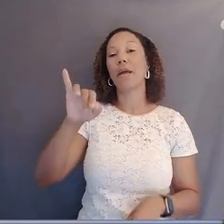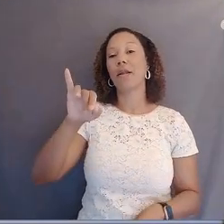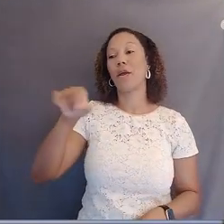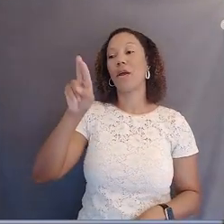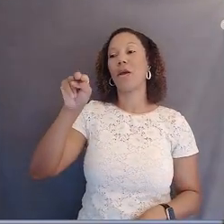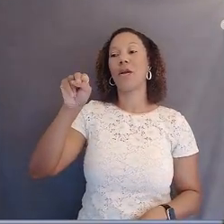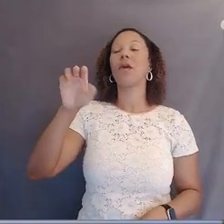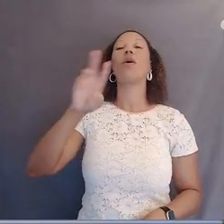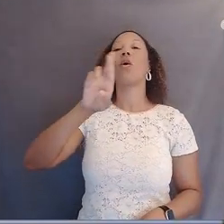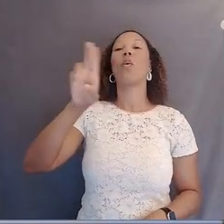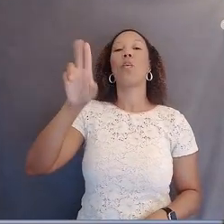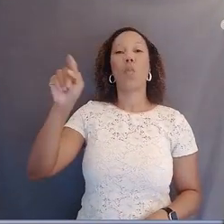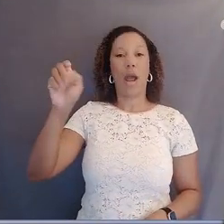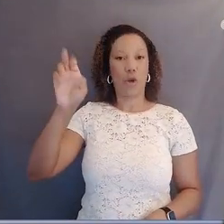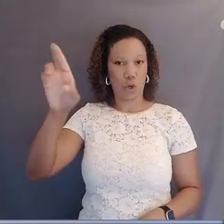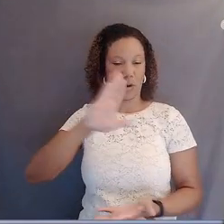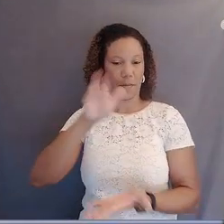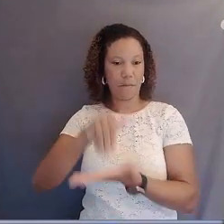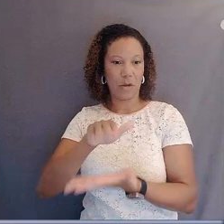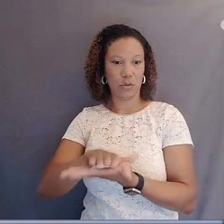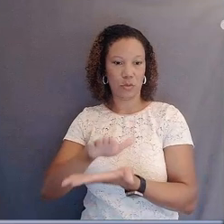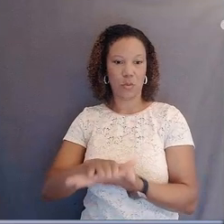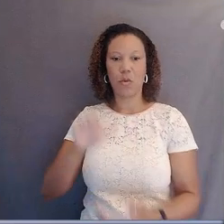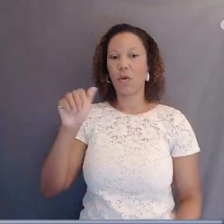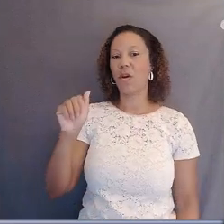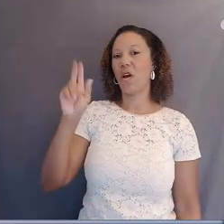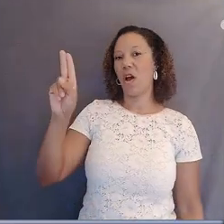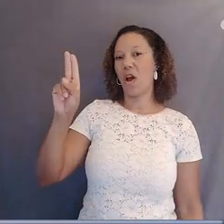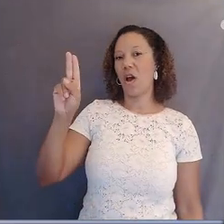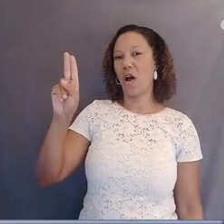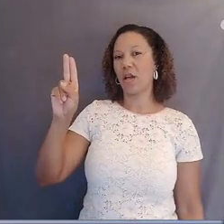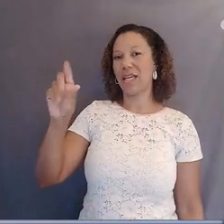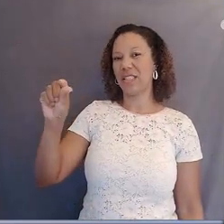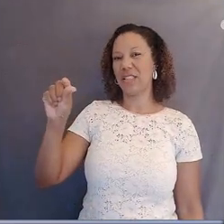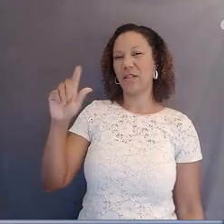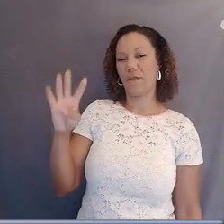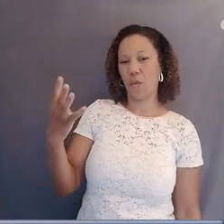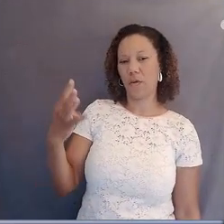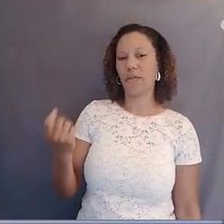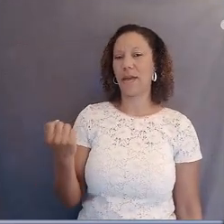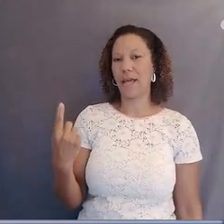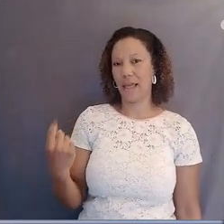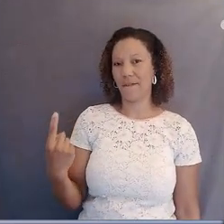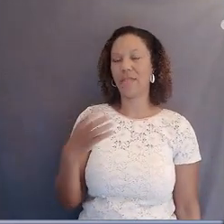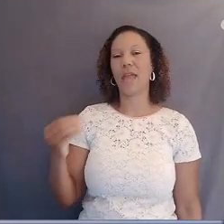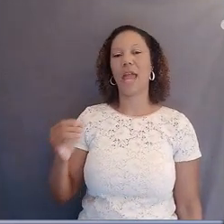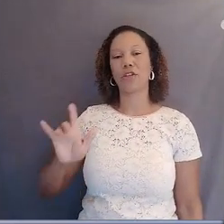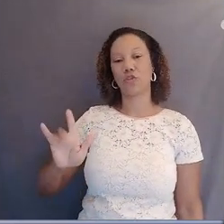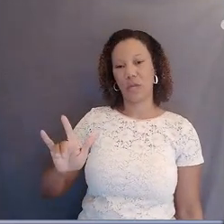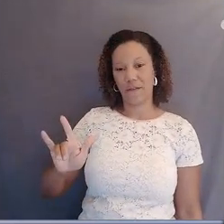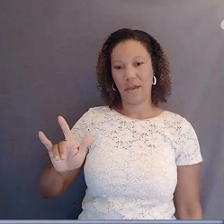Tuesday, August 4th and Tuesday, August 25th, and the afternoon of Tuesday, August